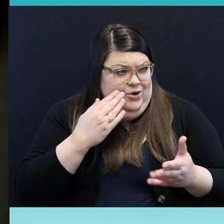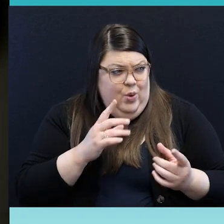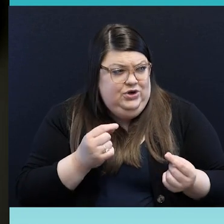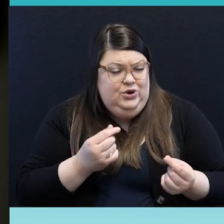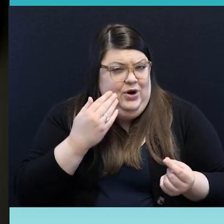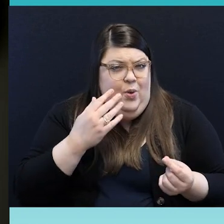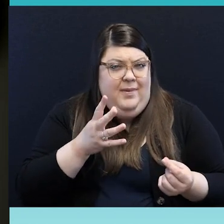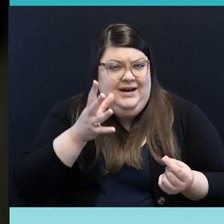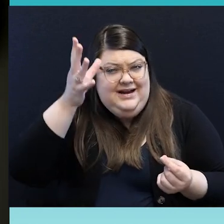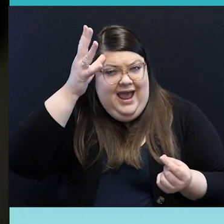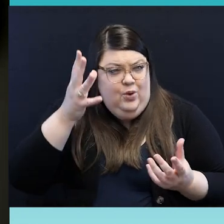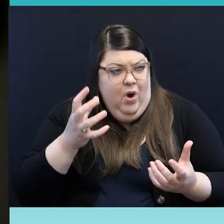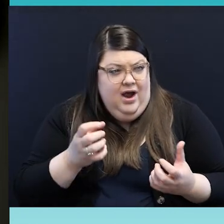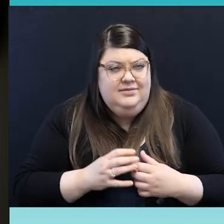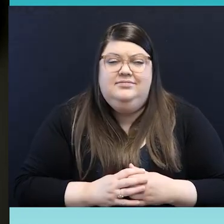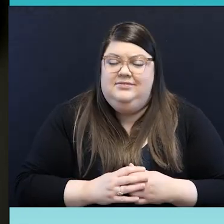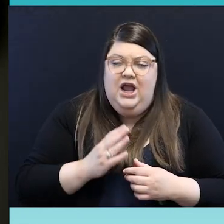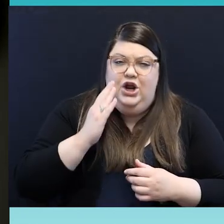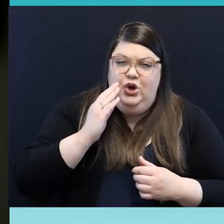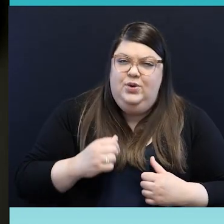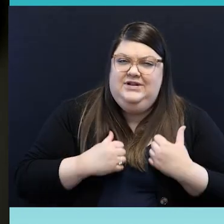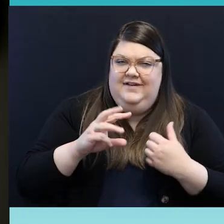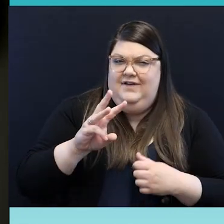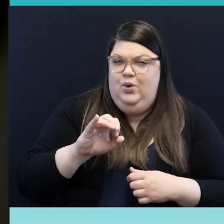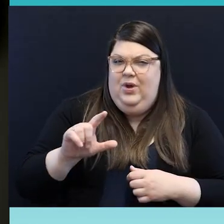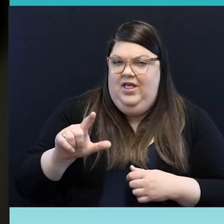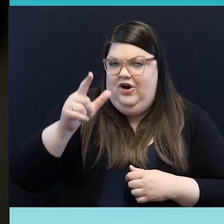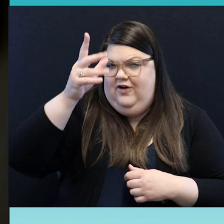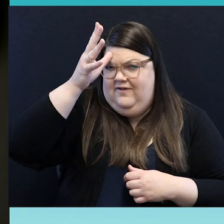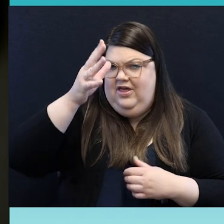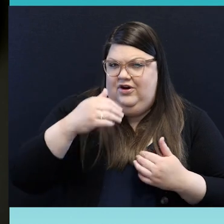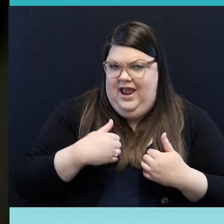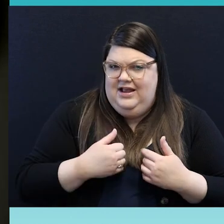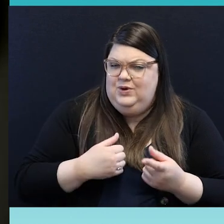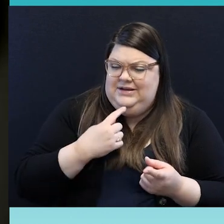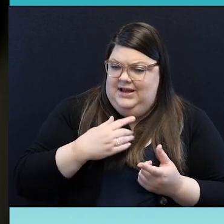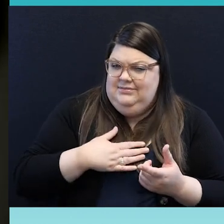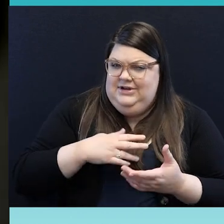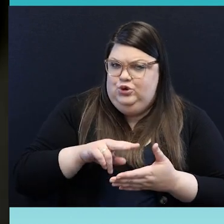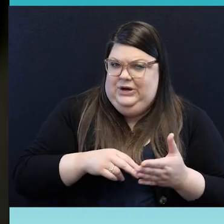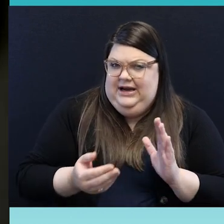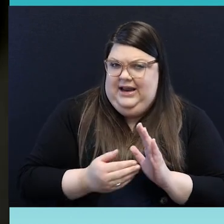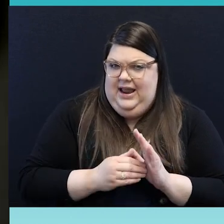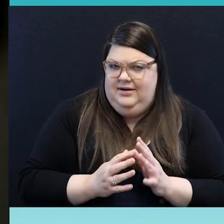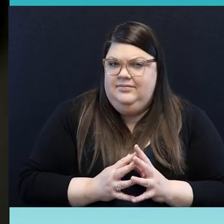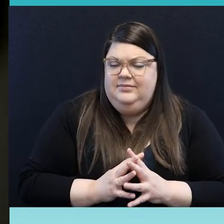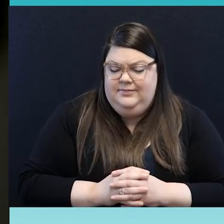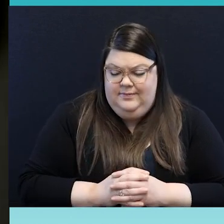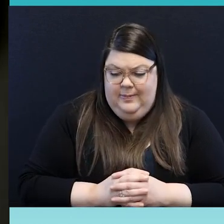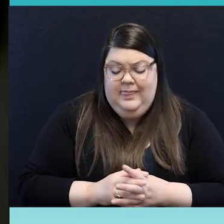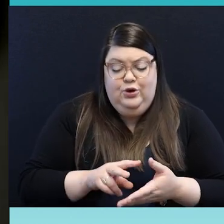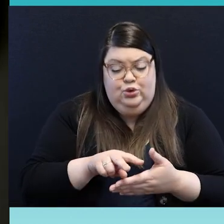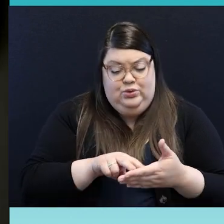would want. I knew that there was a living will that her father had completed. And so I asked her to read that again. And after she read